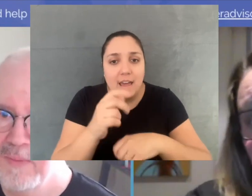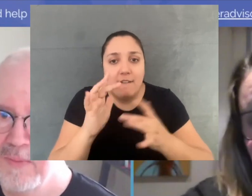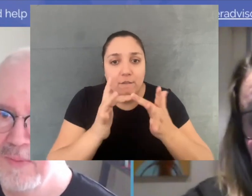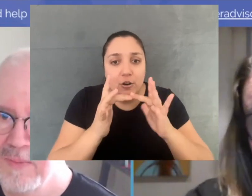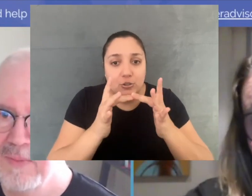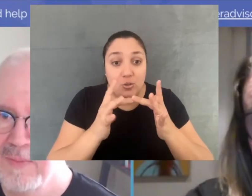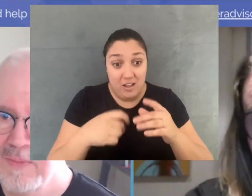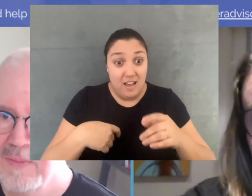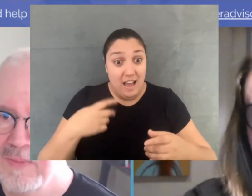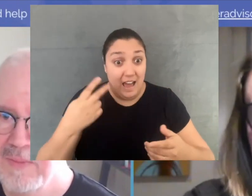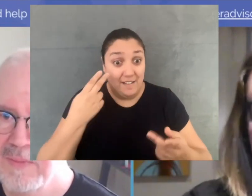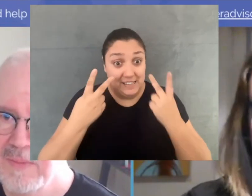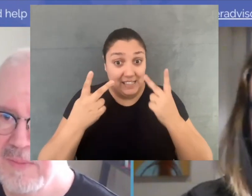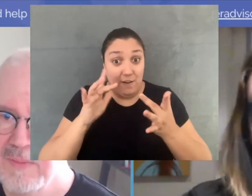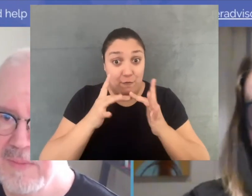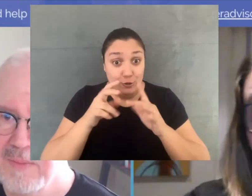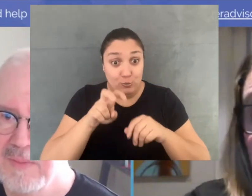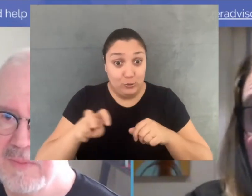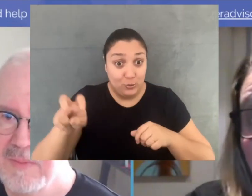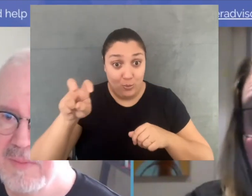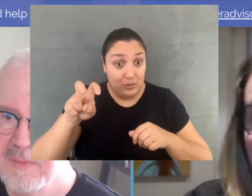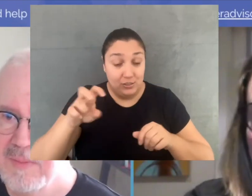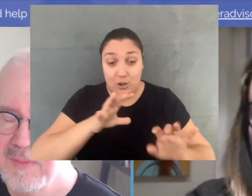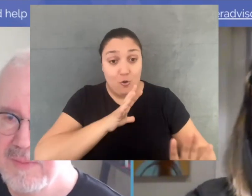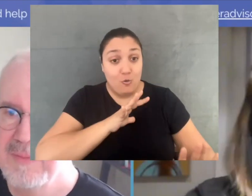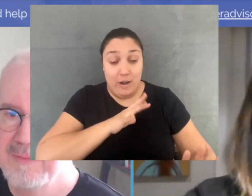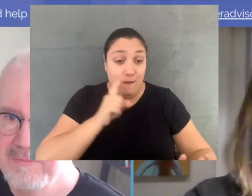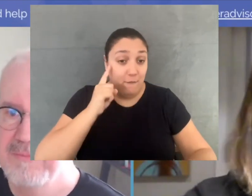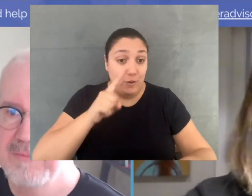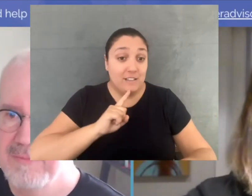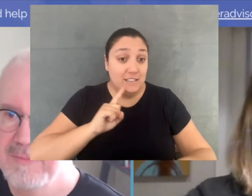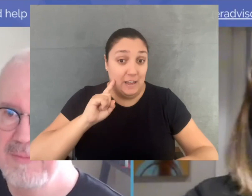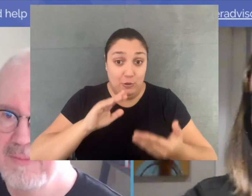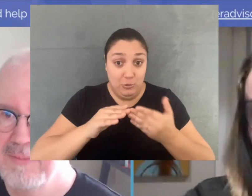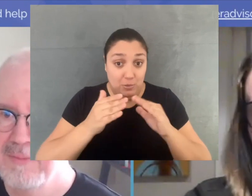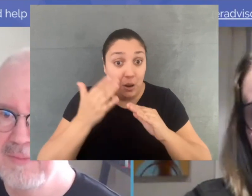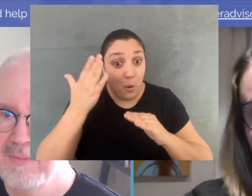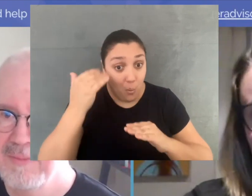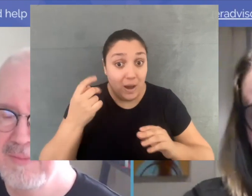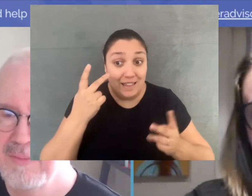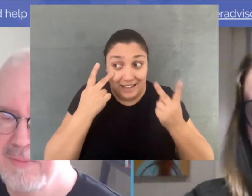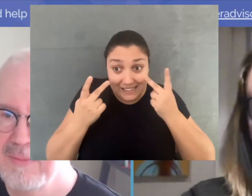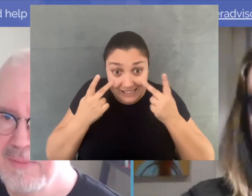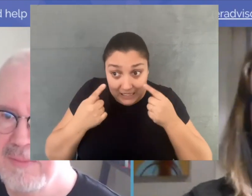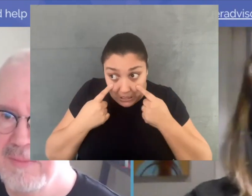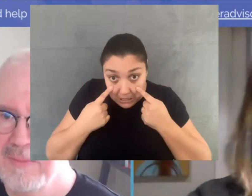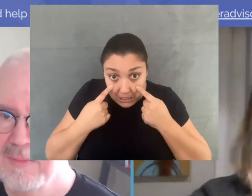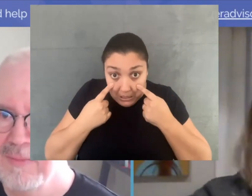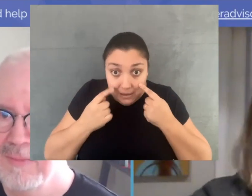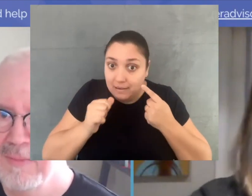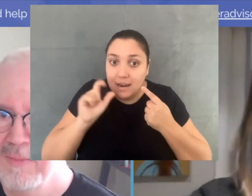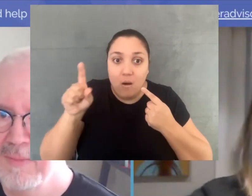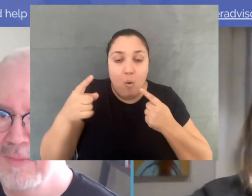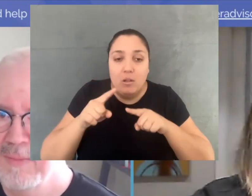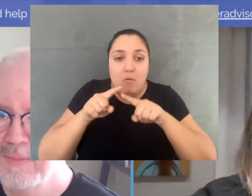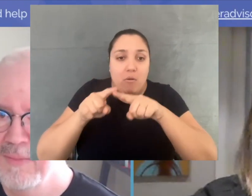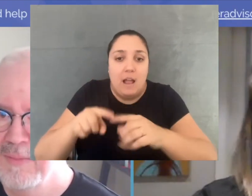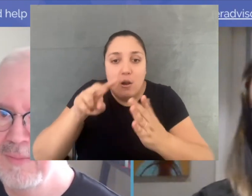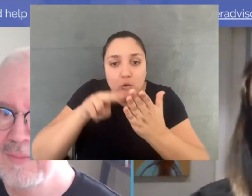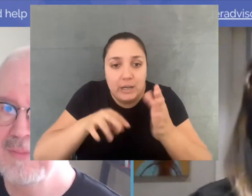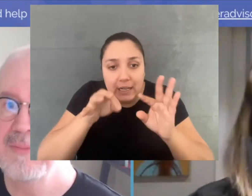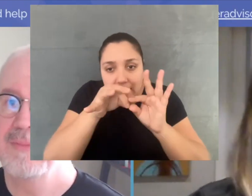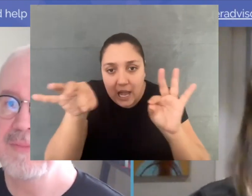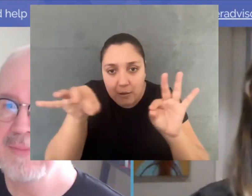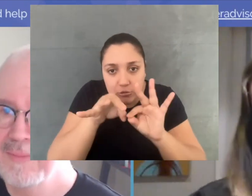using this virtual space. I've seen virtual tours that are incredible for the deaf community because they can actually see instead of